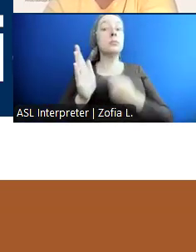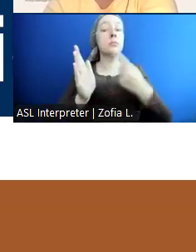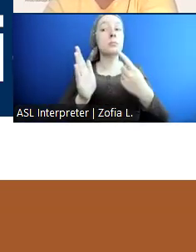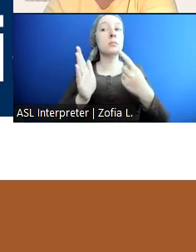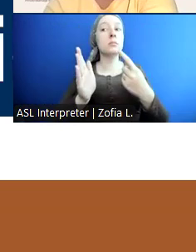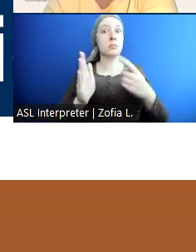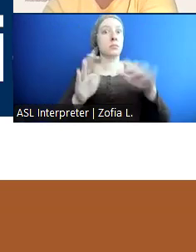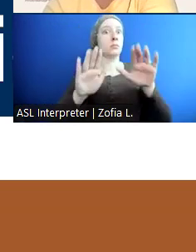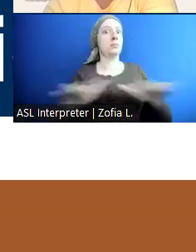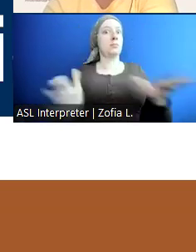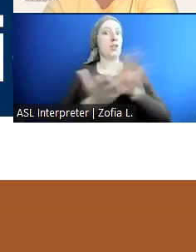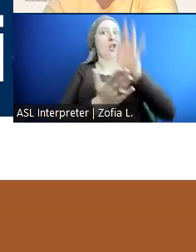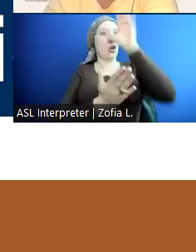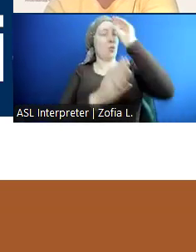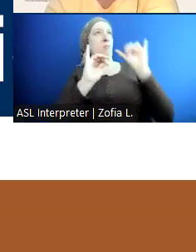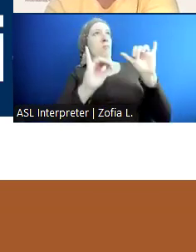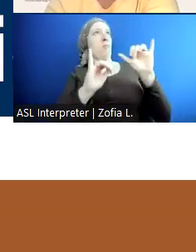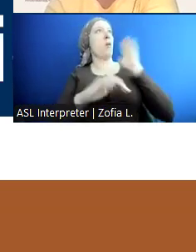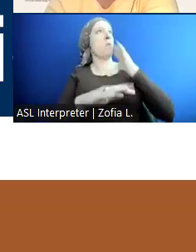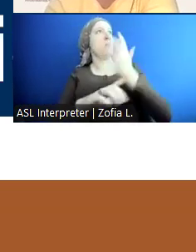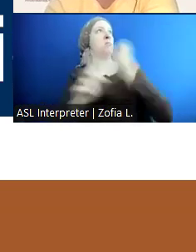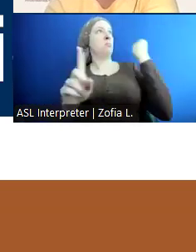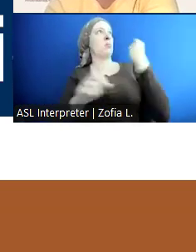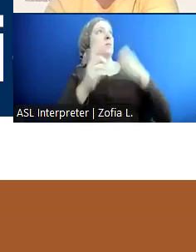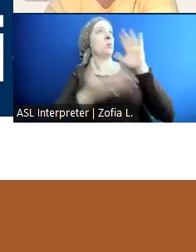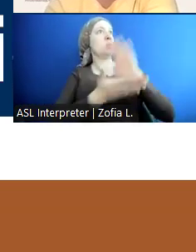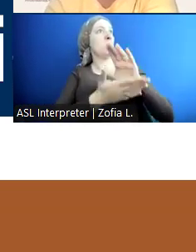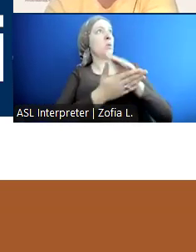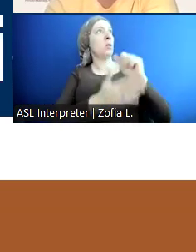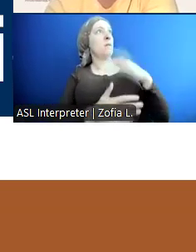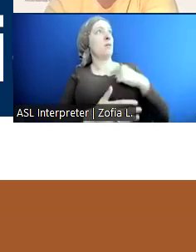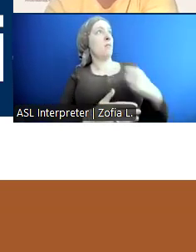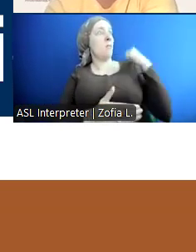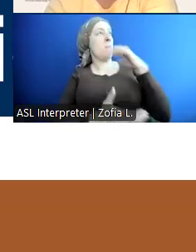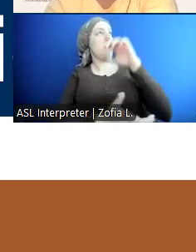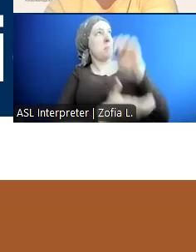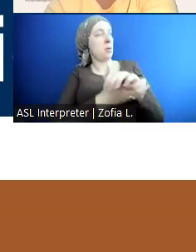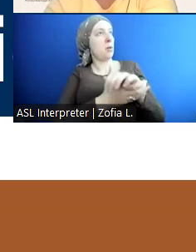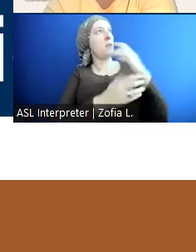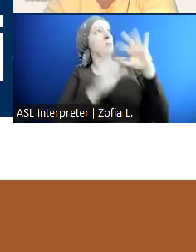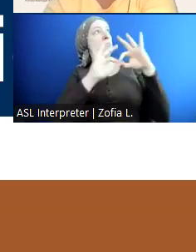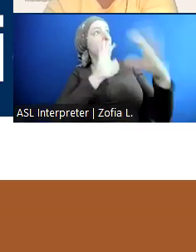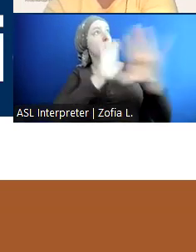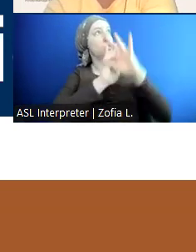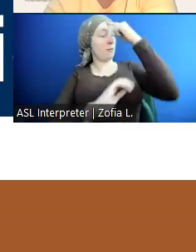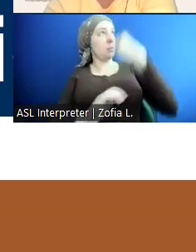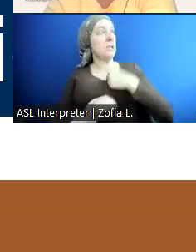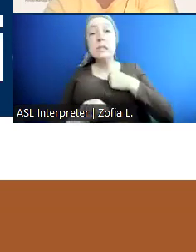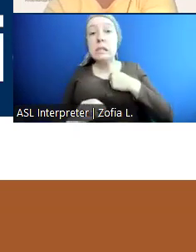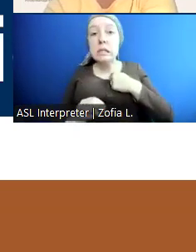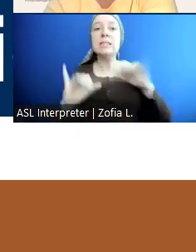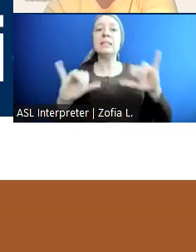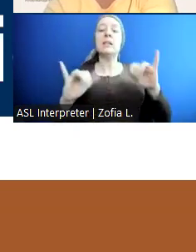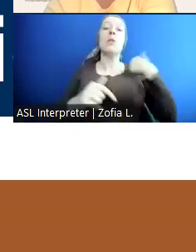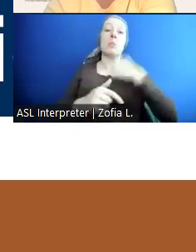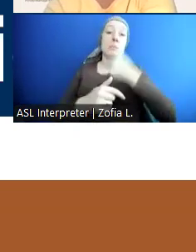are told that they will be taken out of school if they refuse to marry someone of their family's choosing. We've seen some